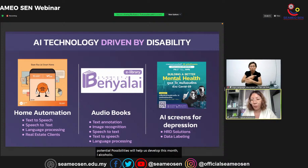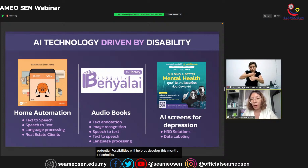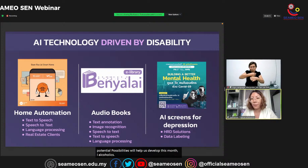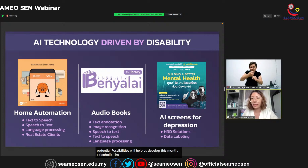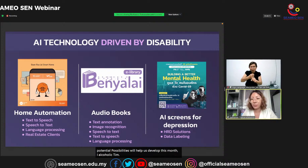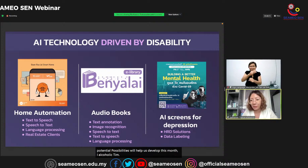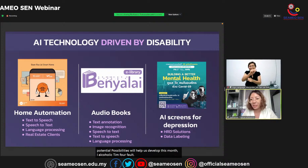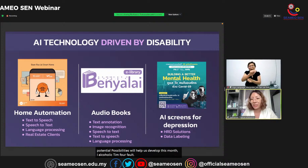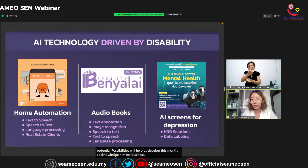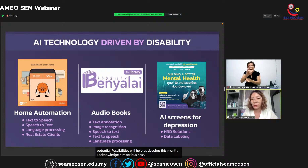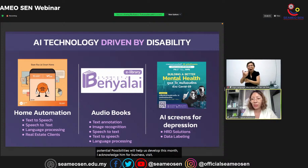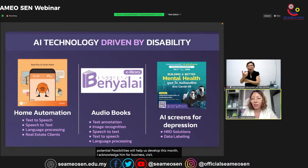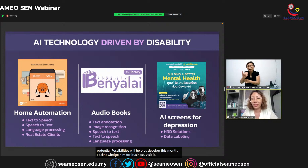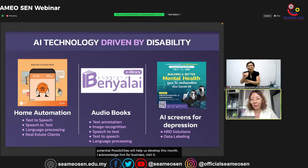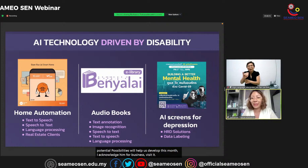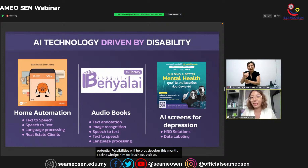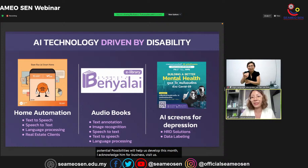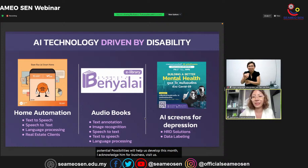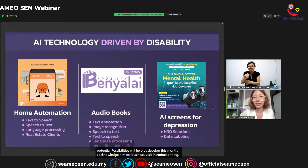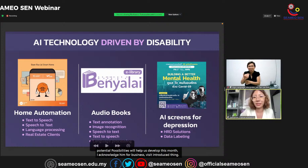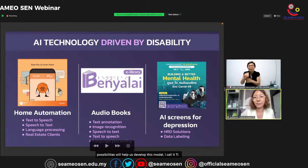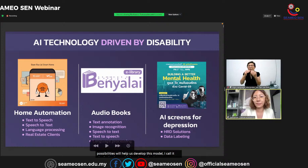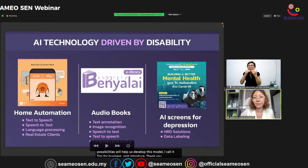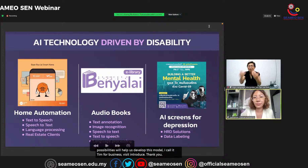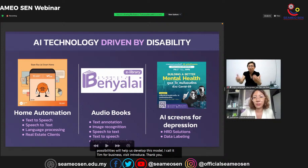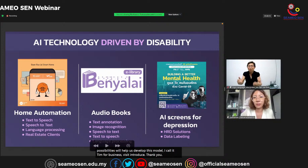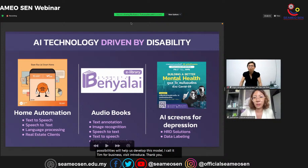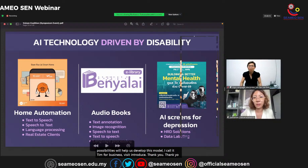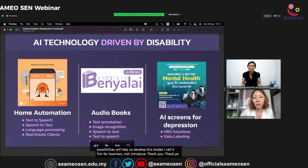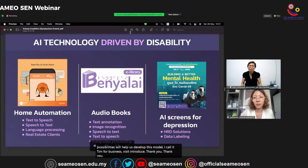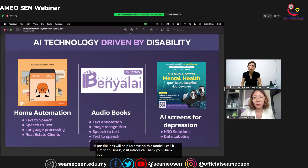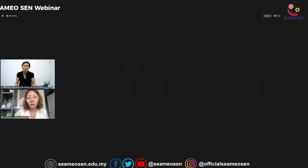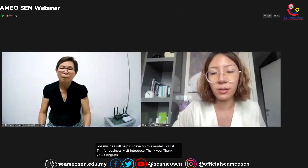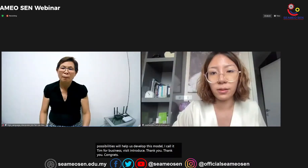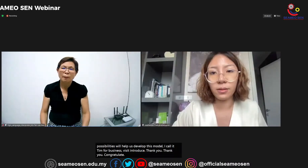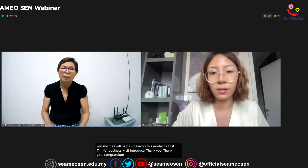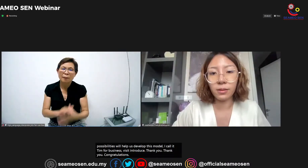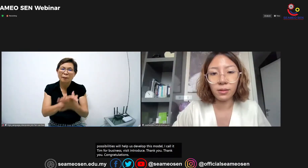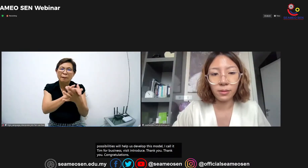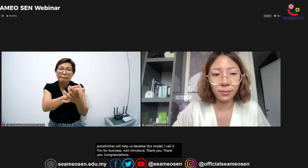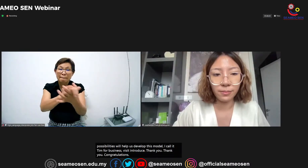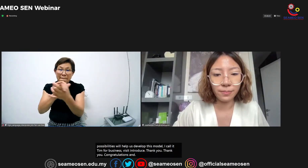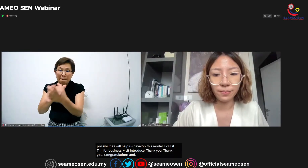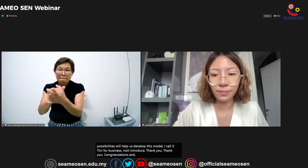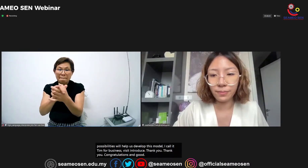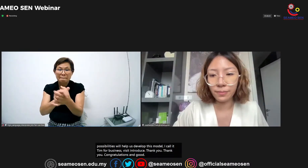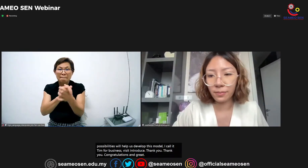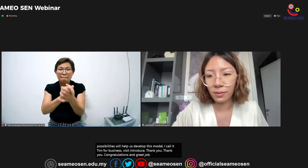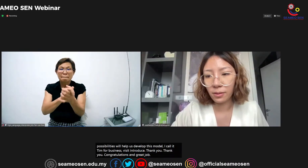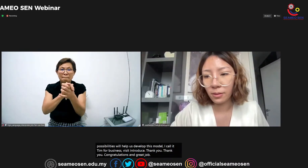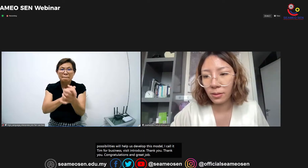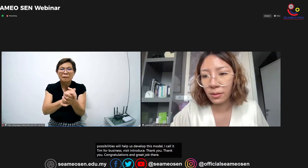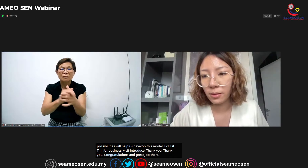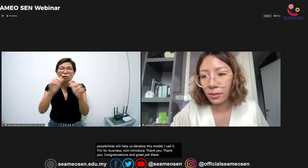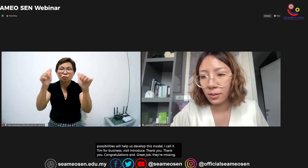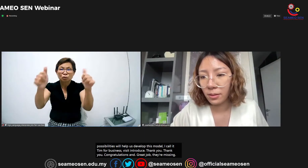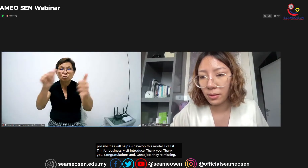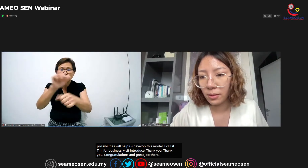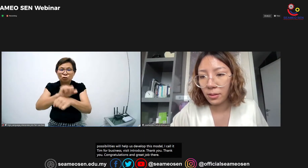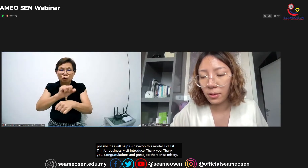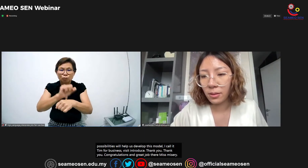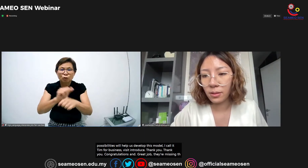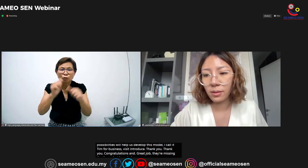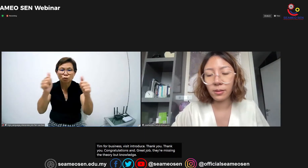algorithm for business use. Thank you. Thank you. Congratulations and great job there, Ms.